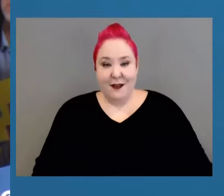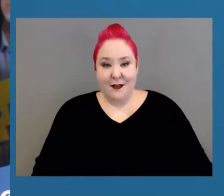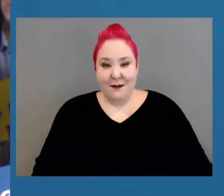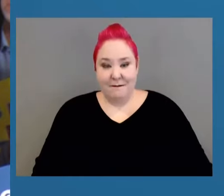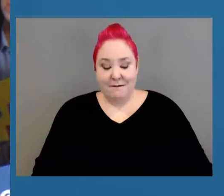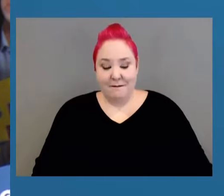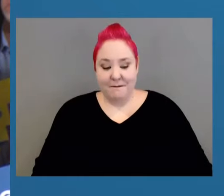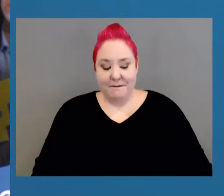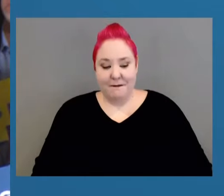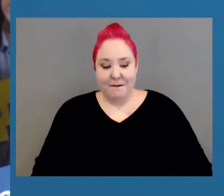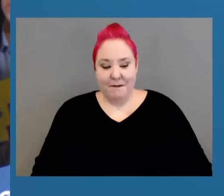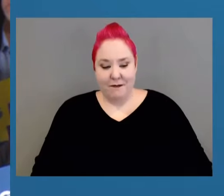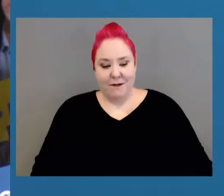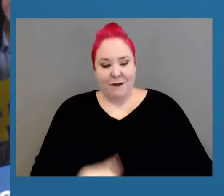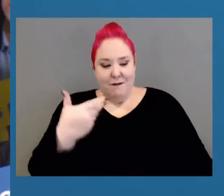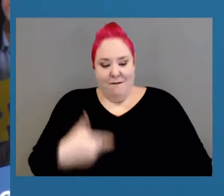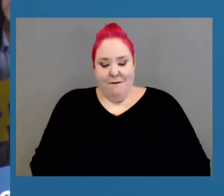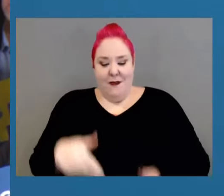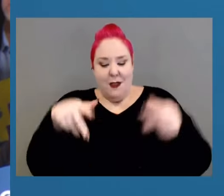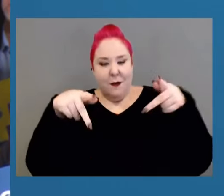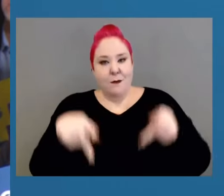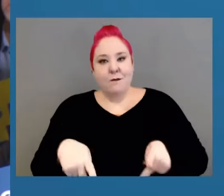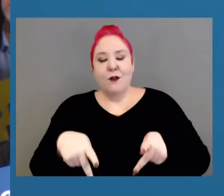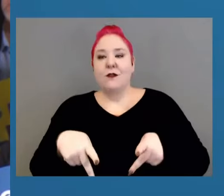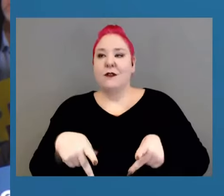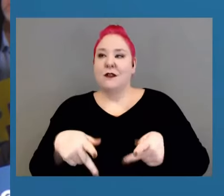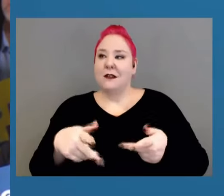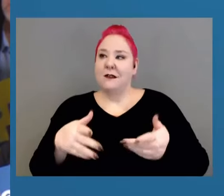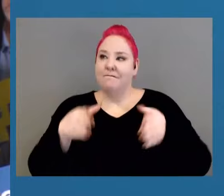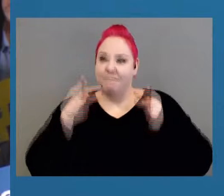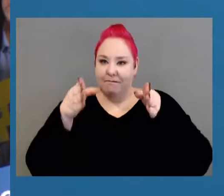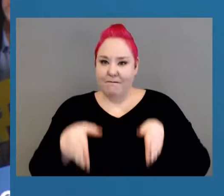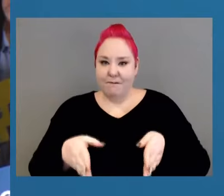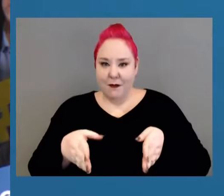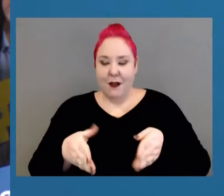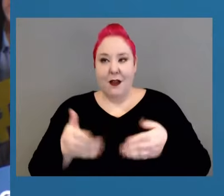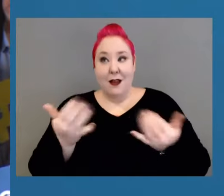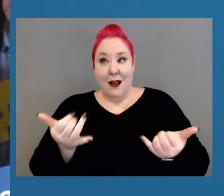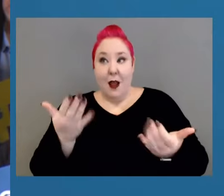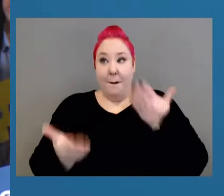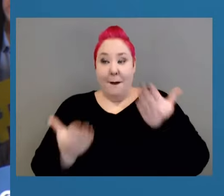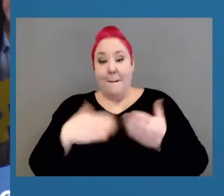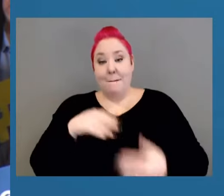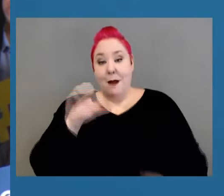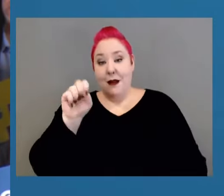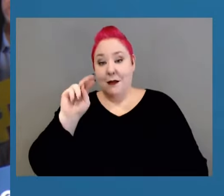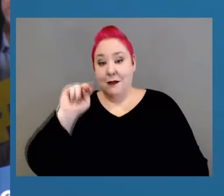as someone about in the risk of losing my SNAP benefits.